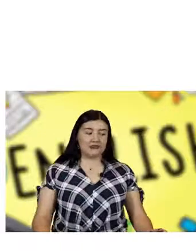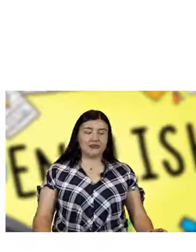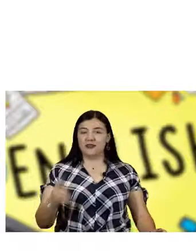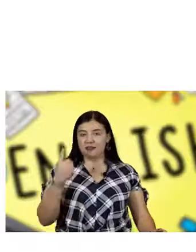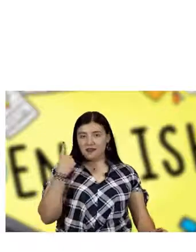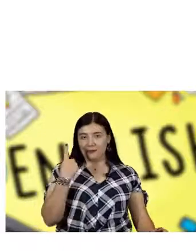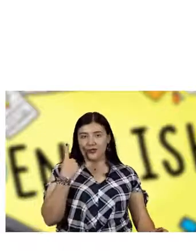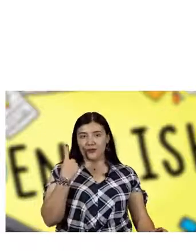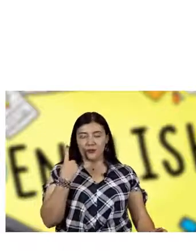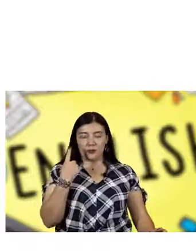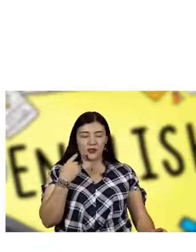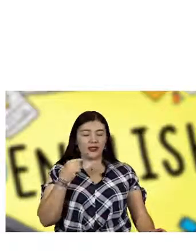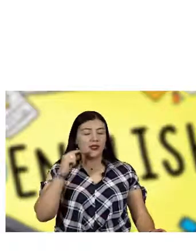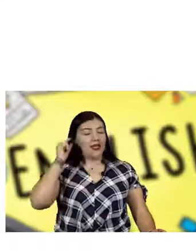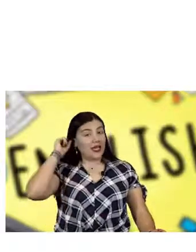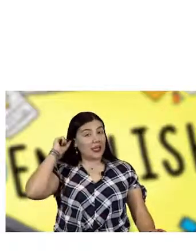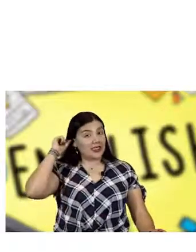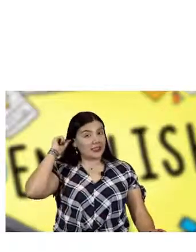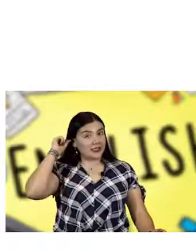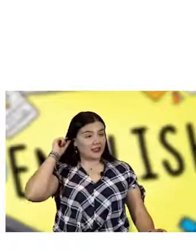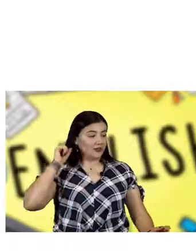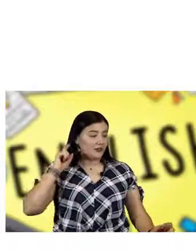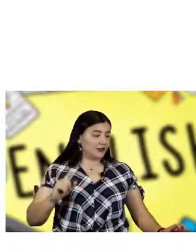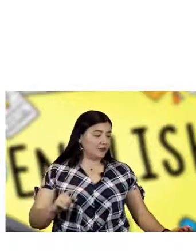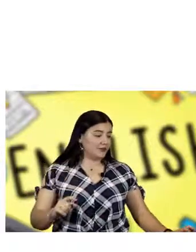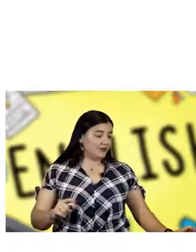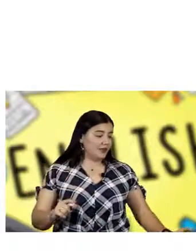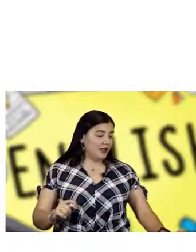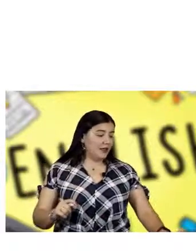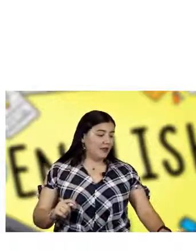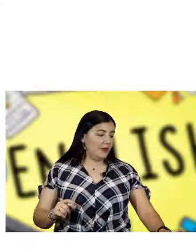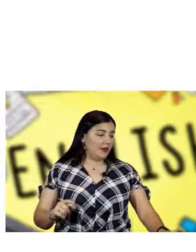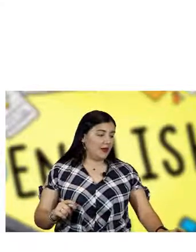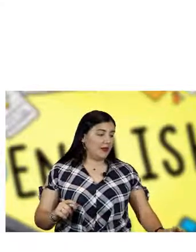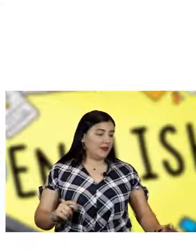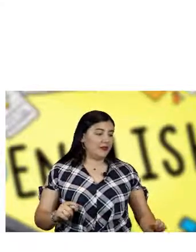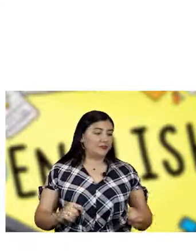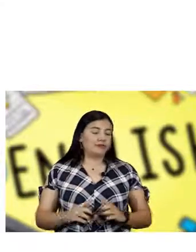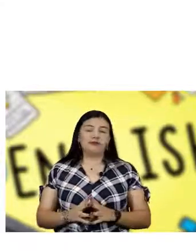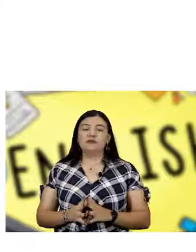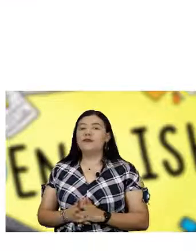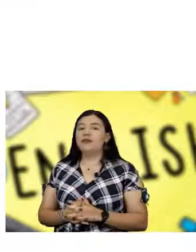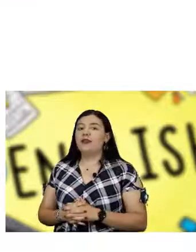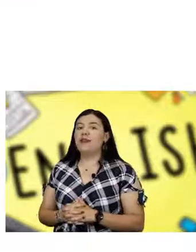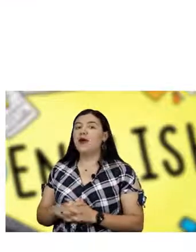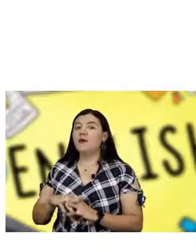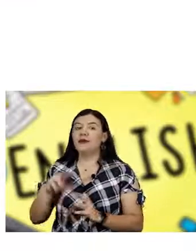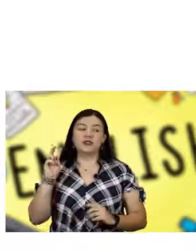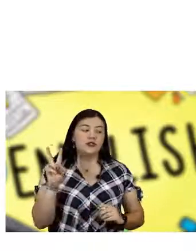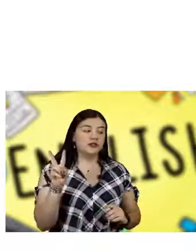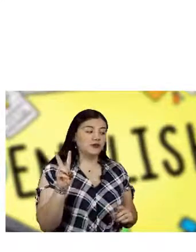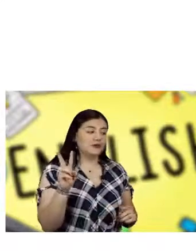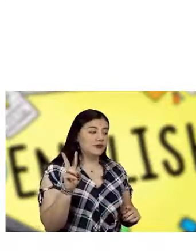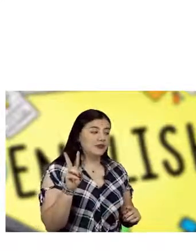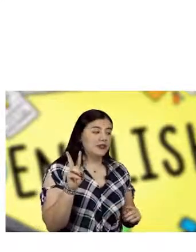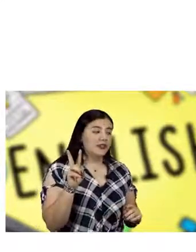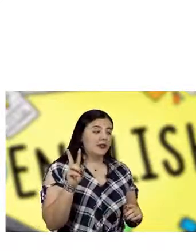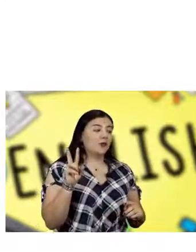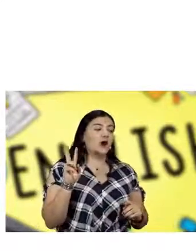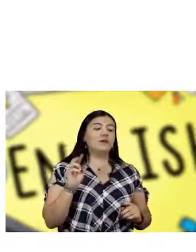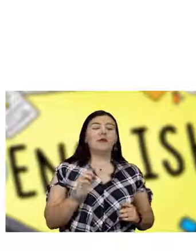That is part number 1. It's an ear. Very good. Number